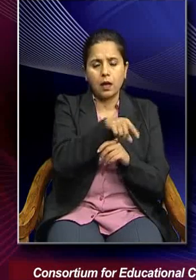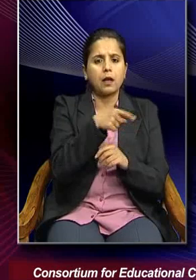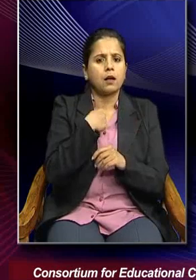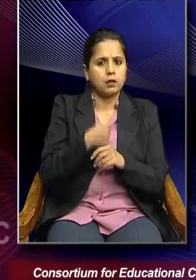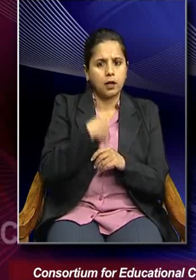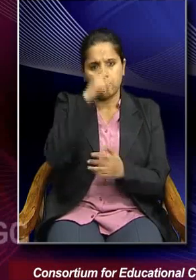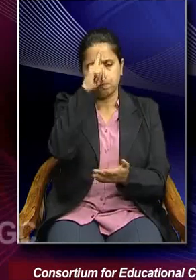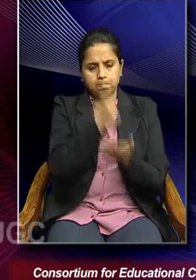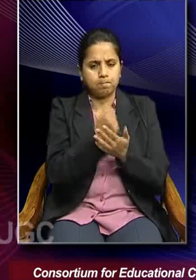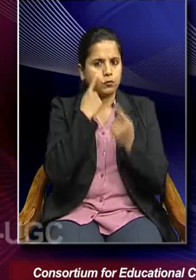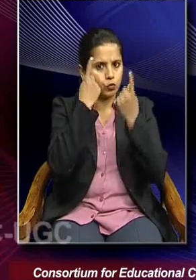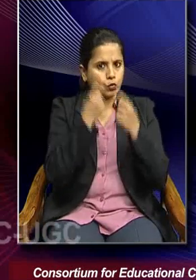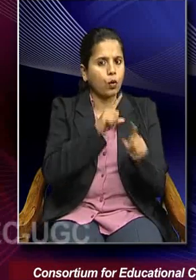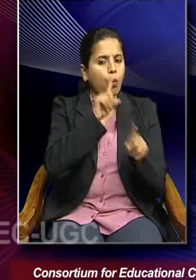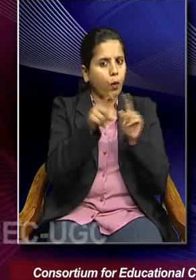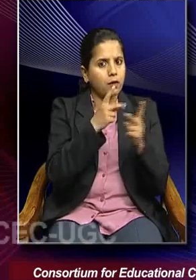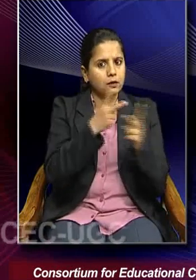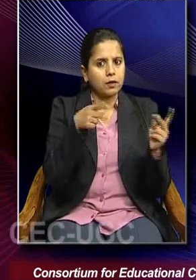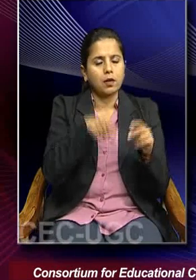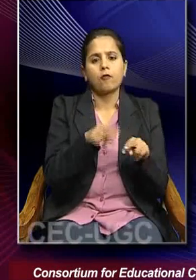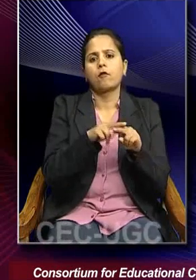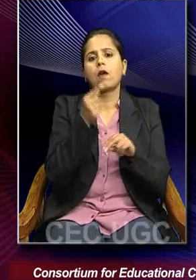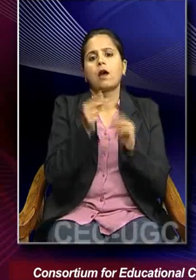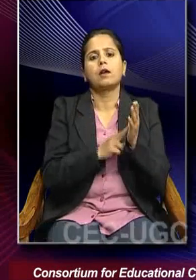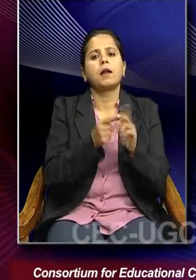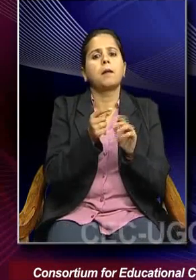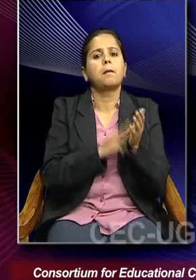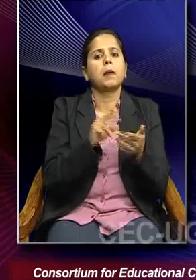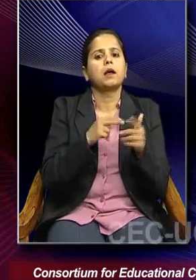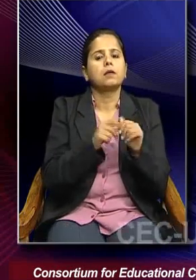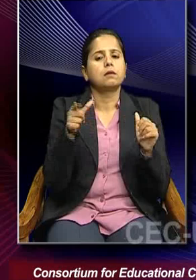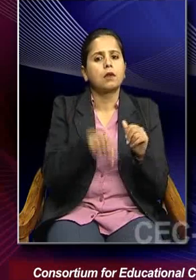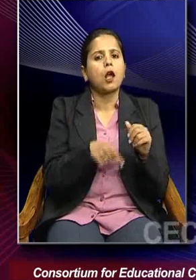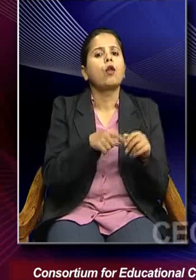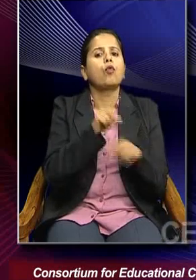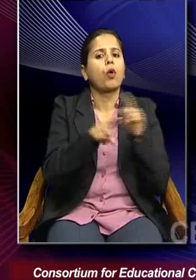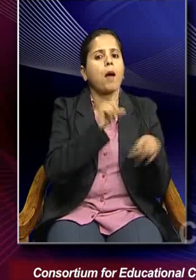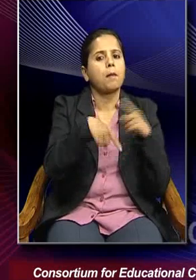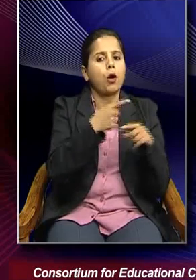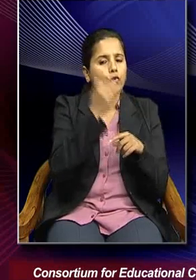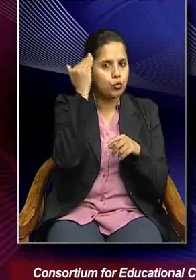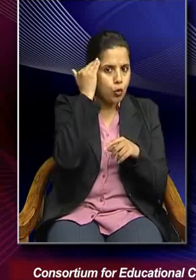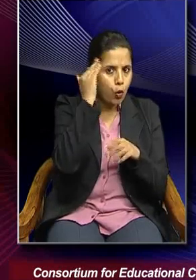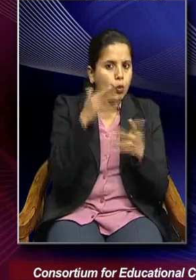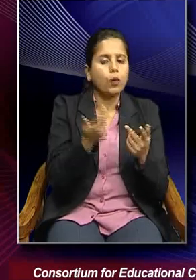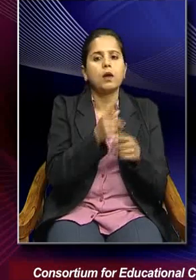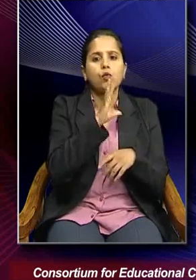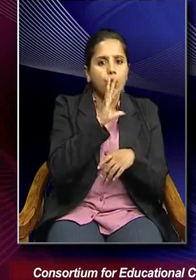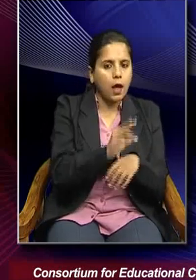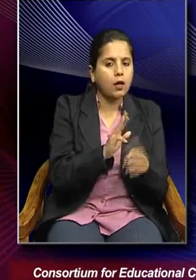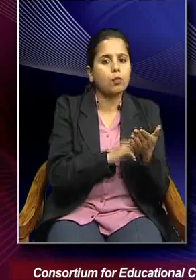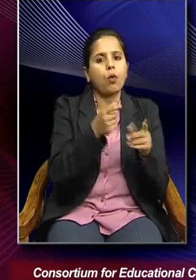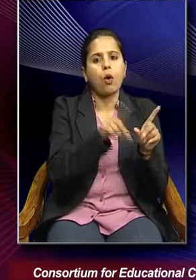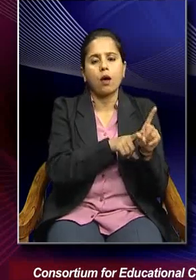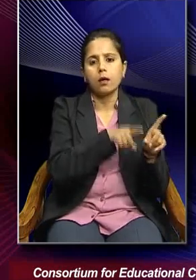and critical inquiry into fundamental questions about reality, knowledge and morality and